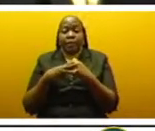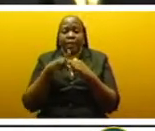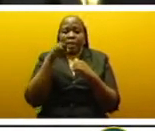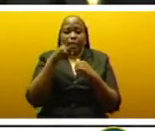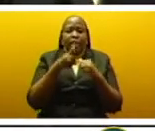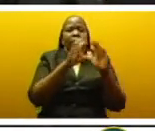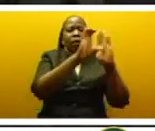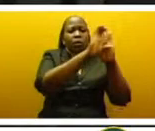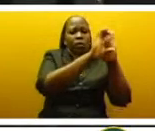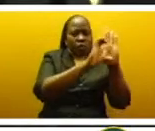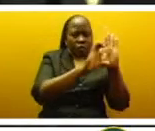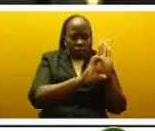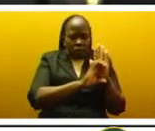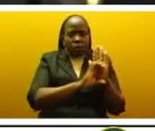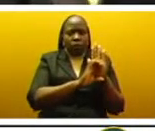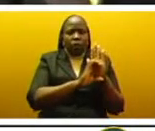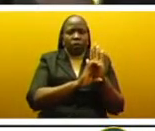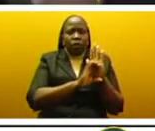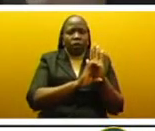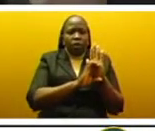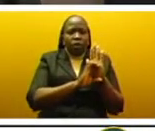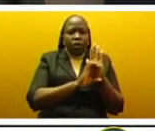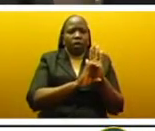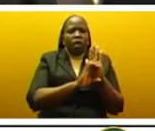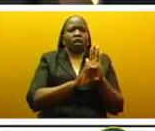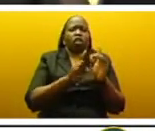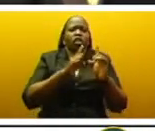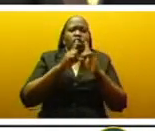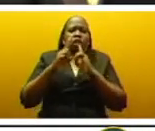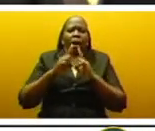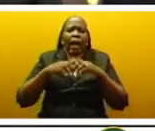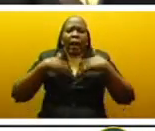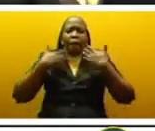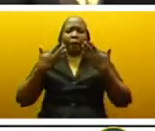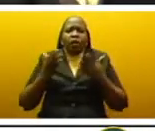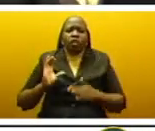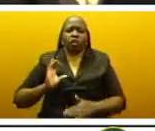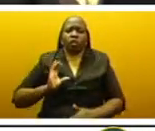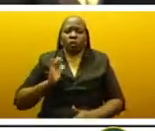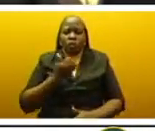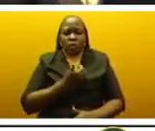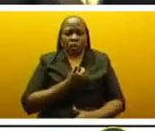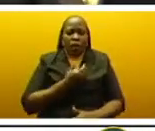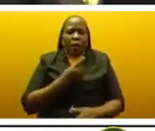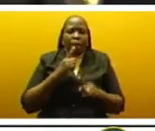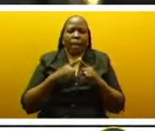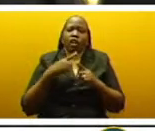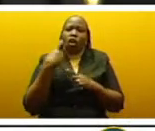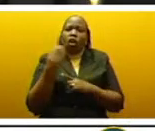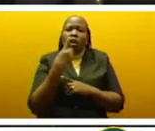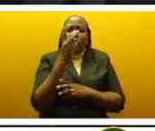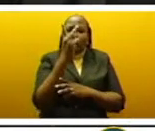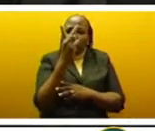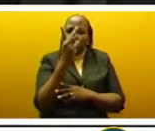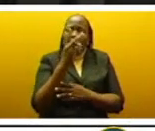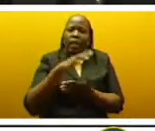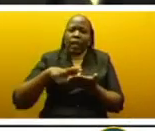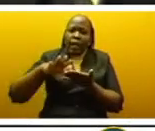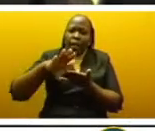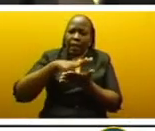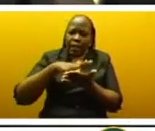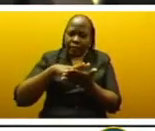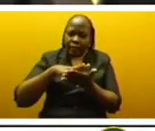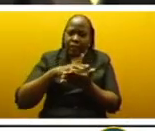Constitution throughout talks about the Commission, except in 2 instances, one of them being